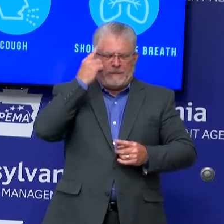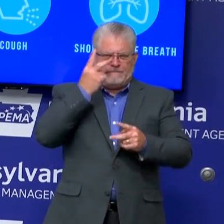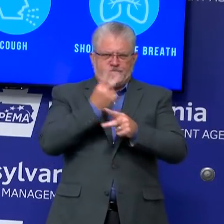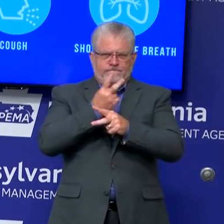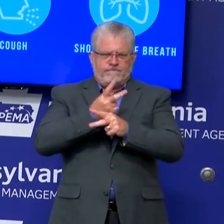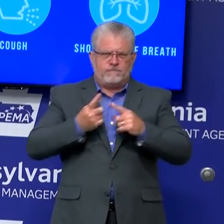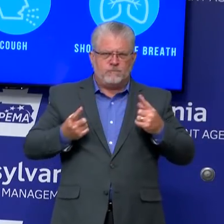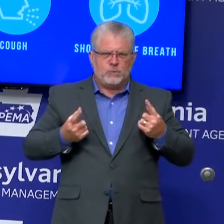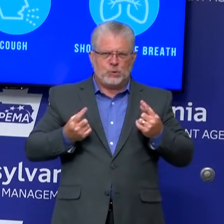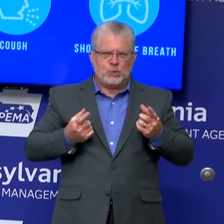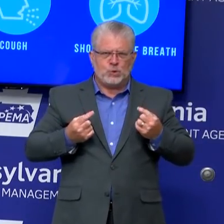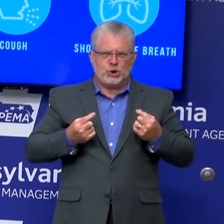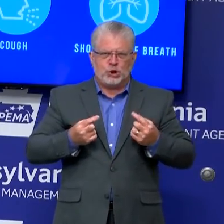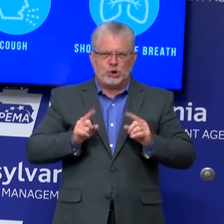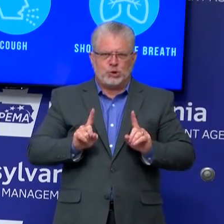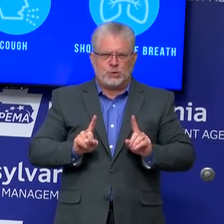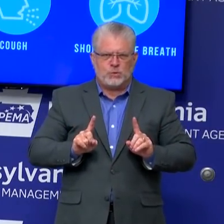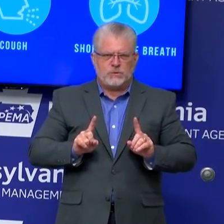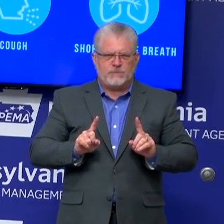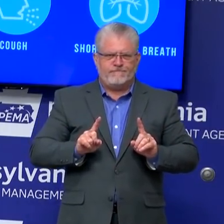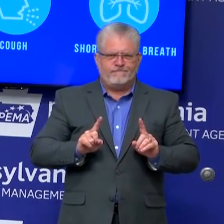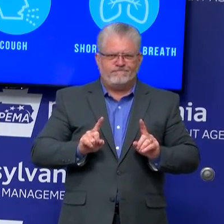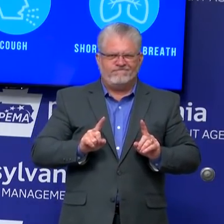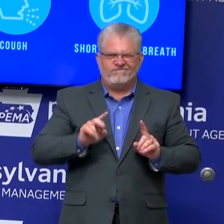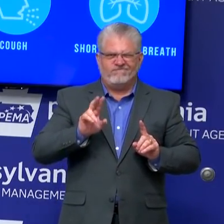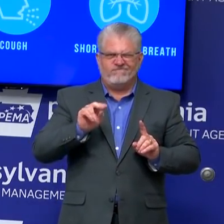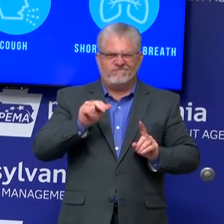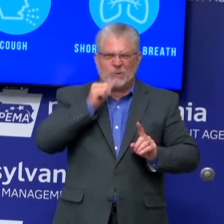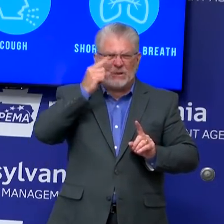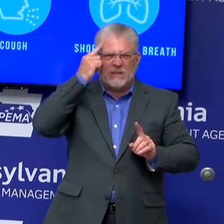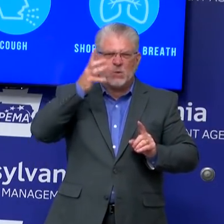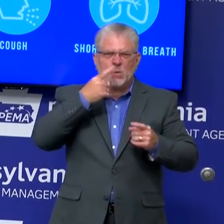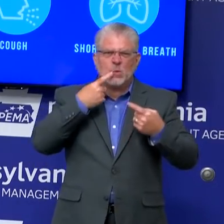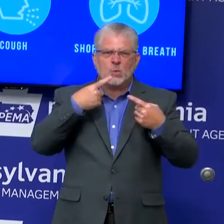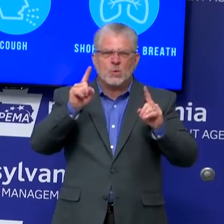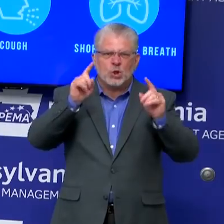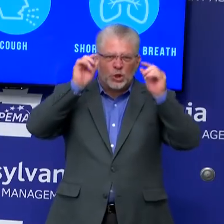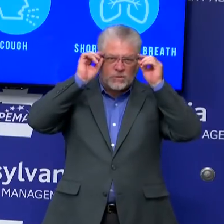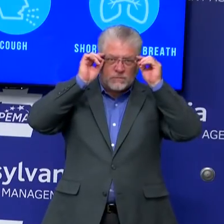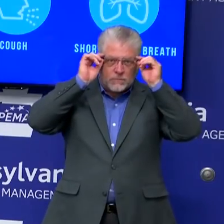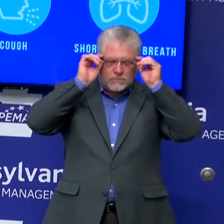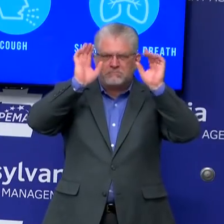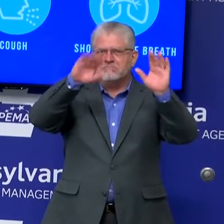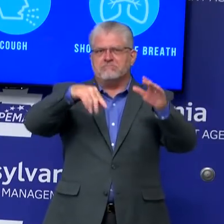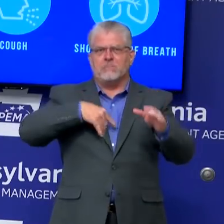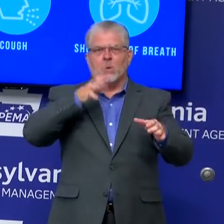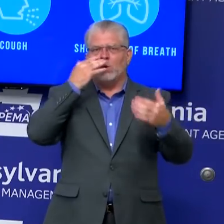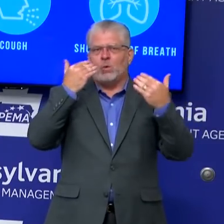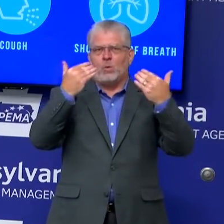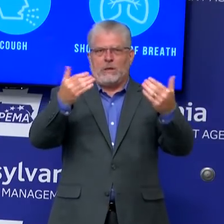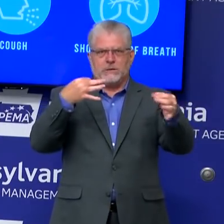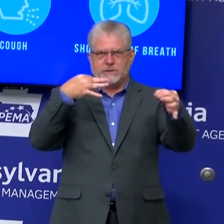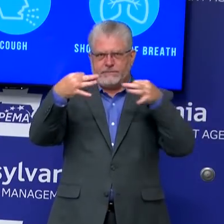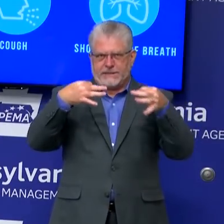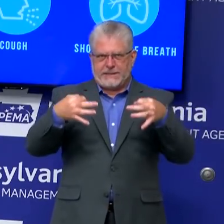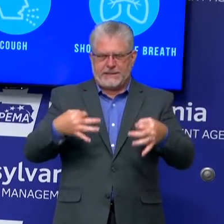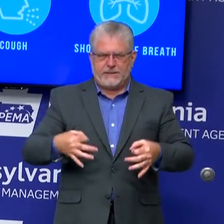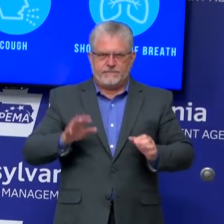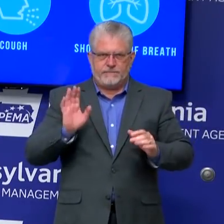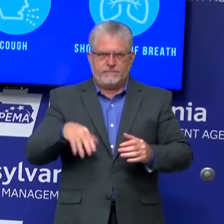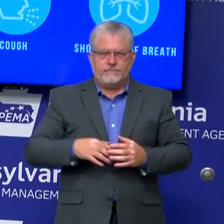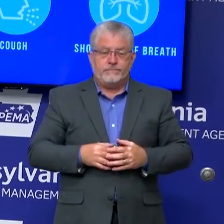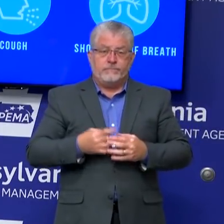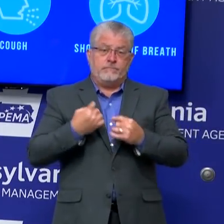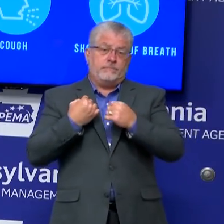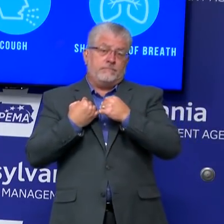So I don't think this is going to work on the screen here, so I will just contextualize the comments. Over the last couple of weeks,